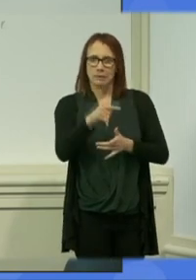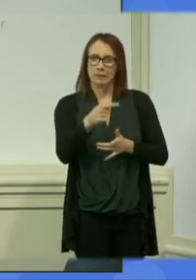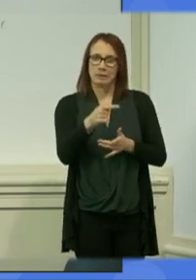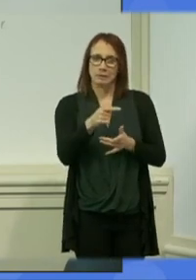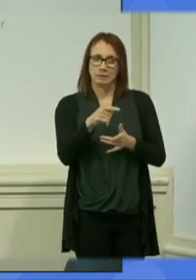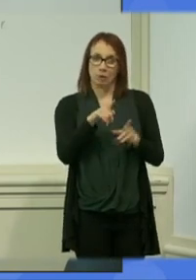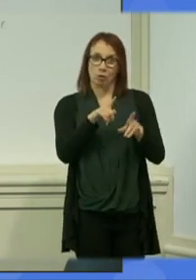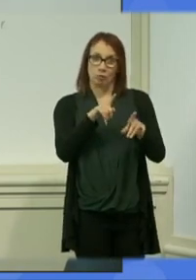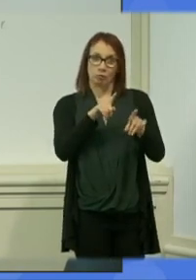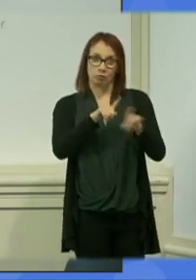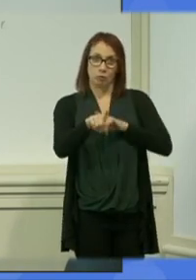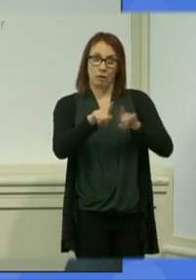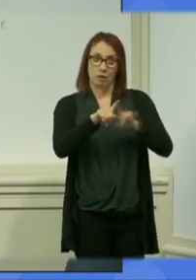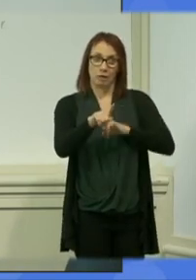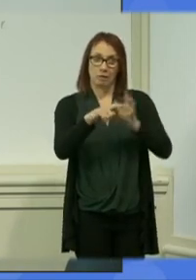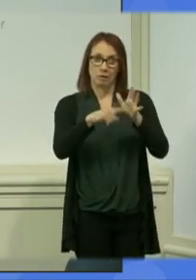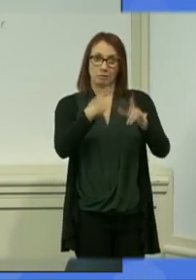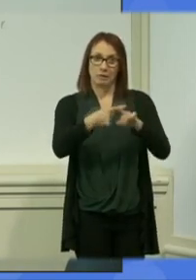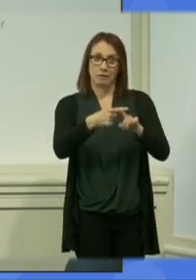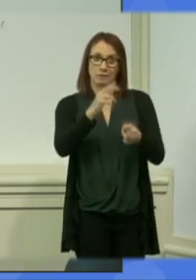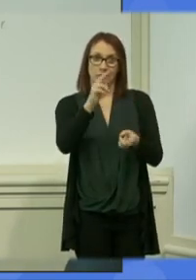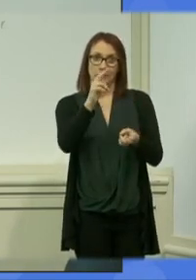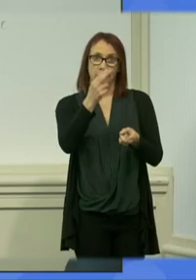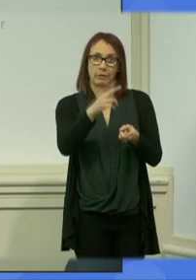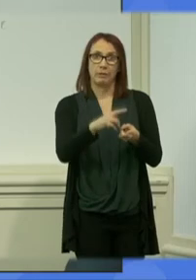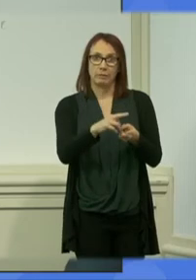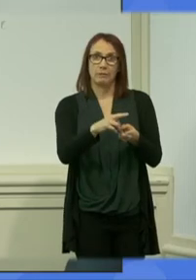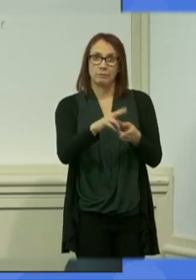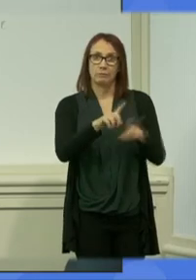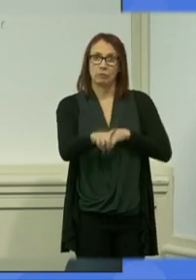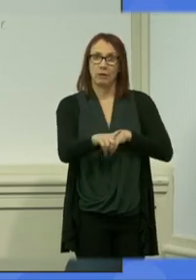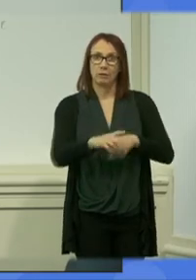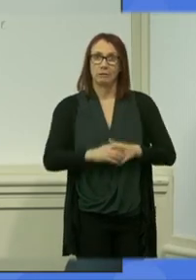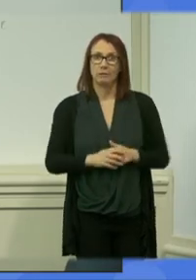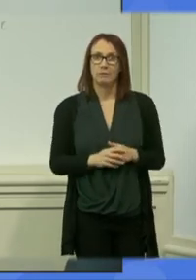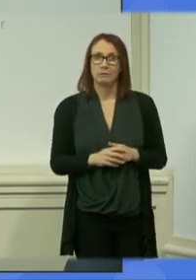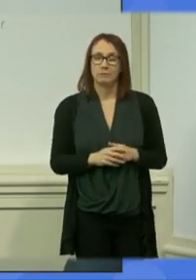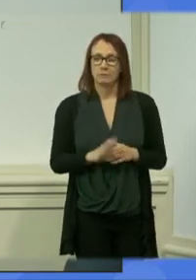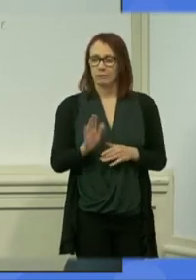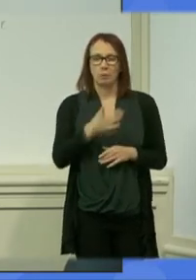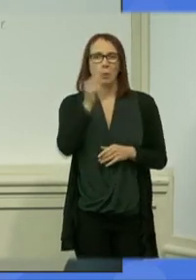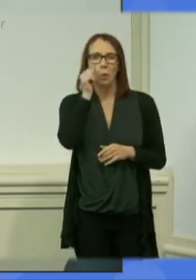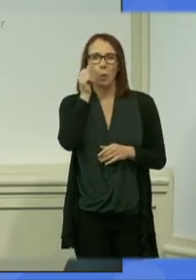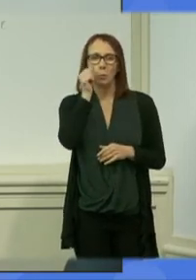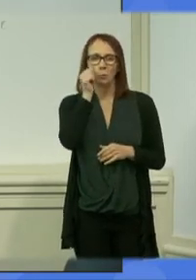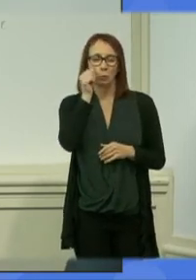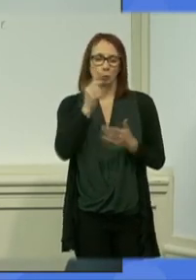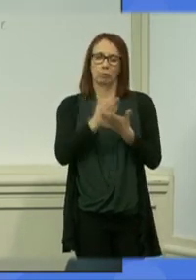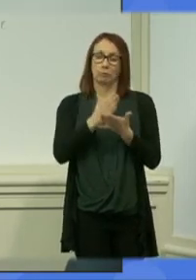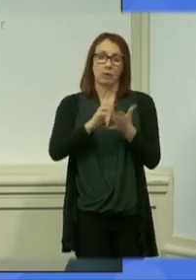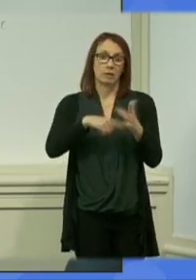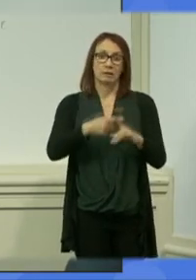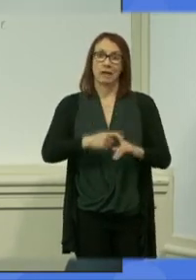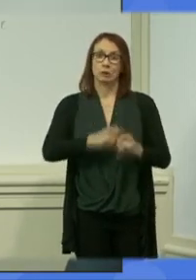said, that you probably don't want to pay more than you have to. And we all know that kind of collectively tax is a good